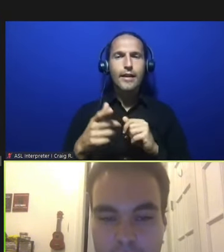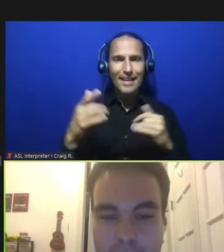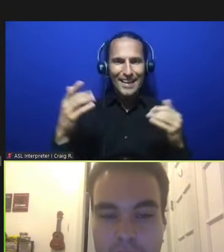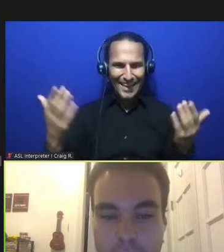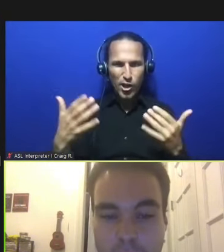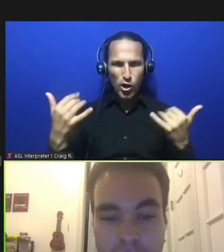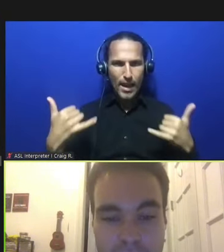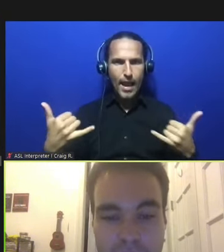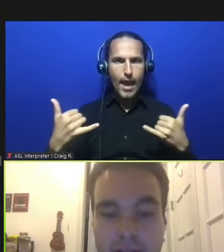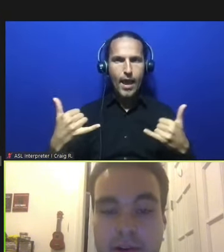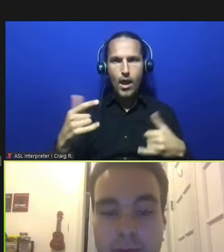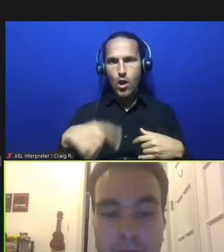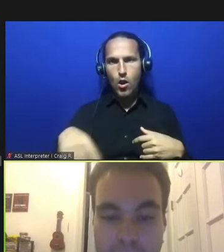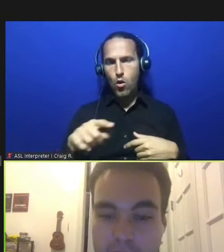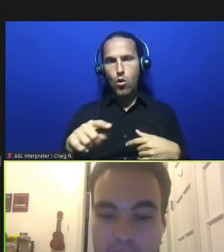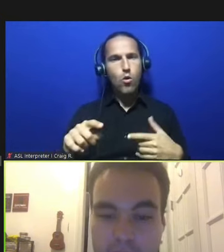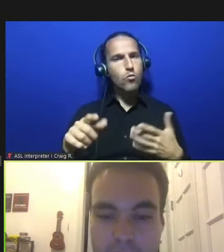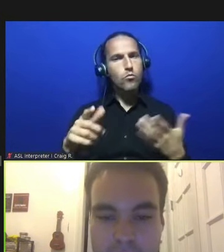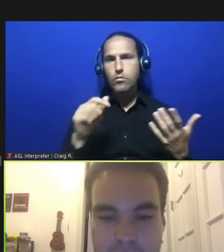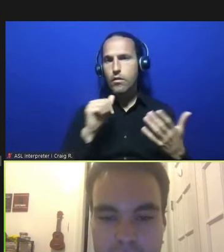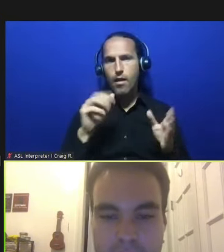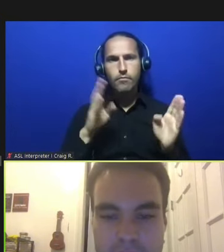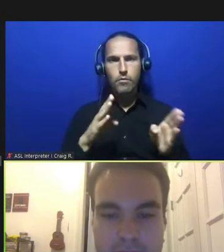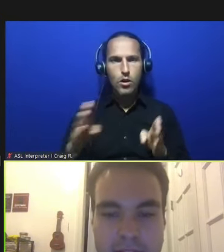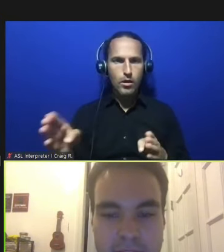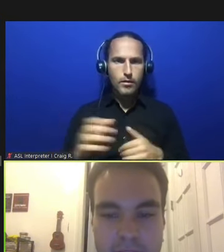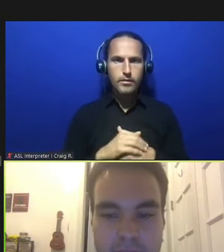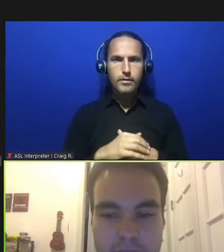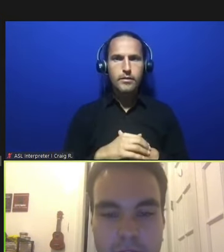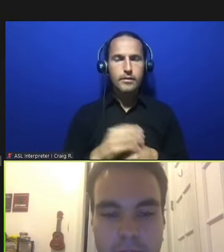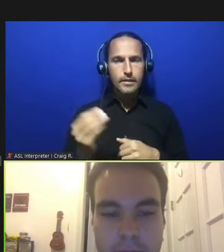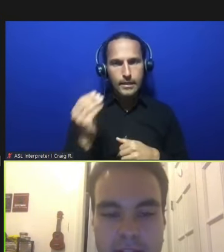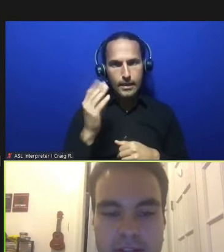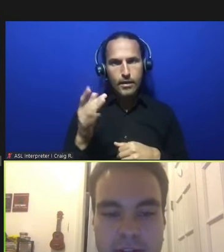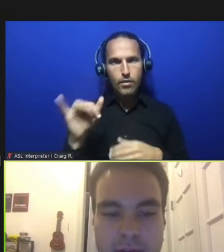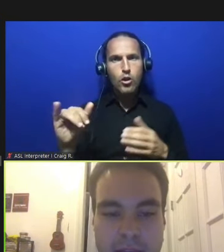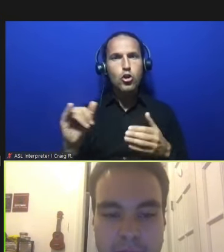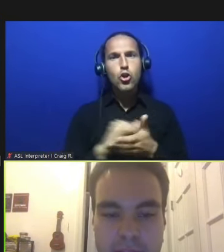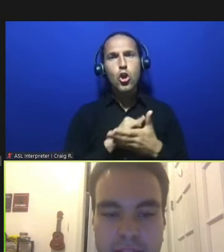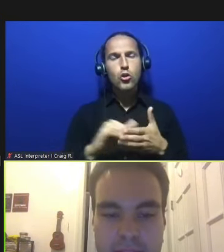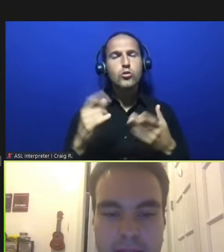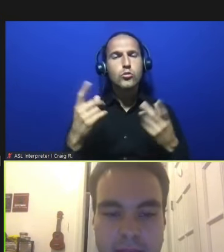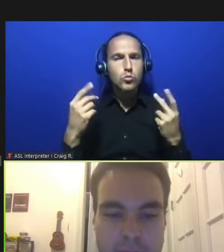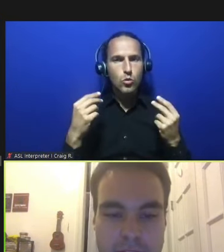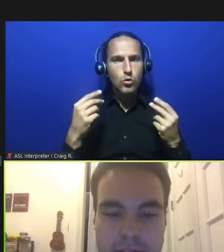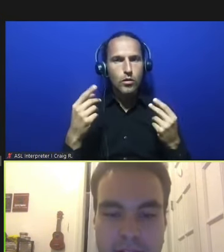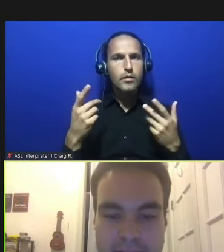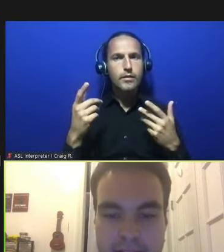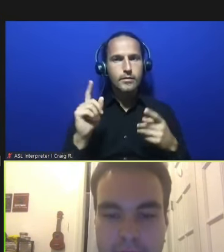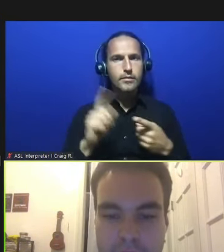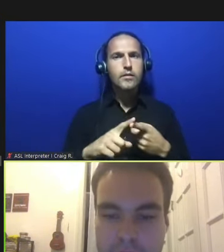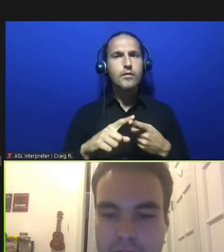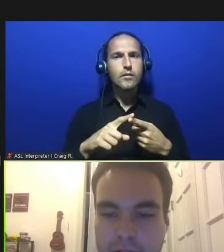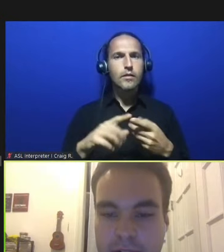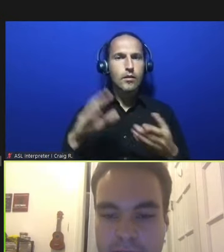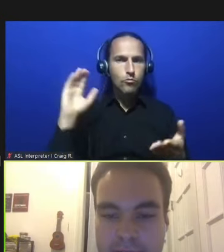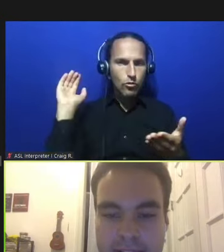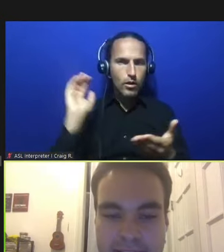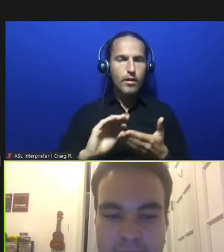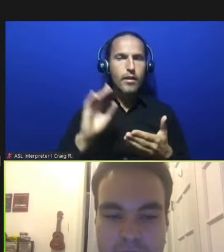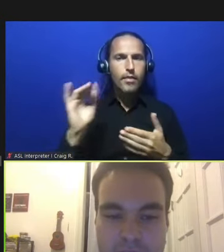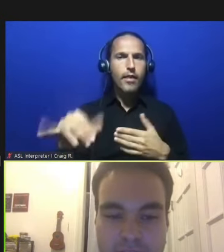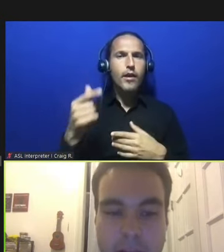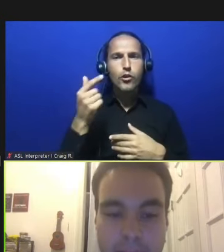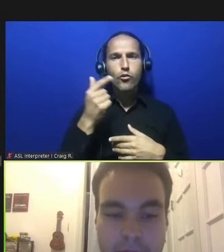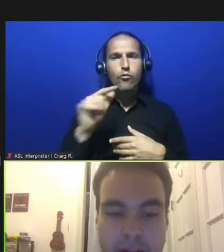here, and we are woefully underprepared. Given this reality, New York must do everything in its power to drastically reduce our greenhouse